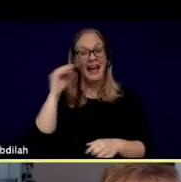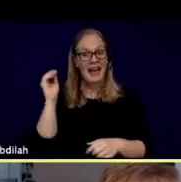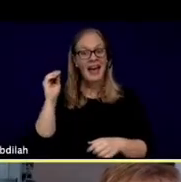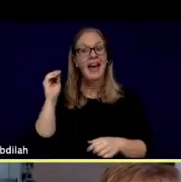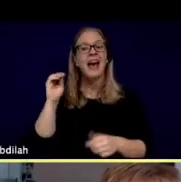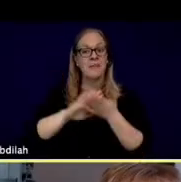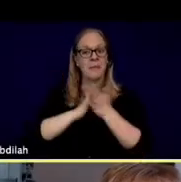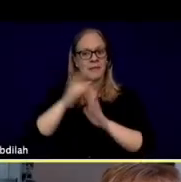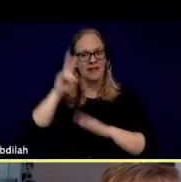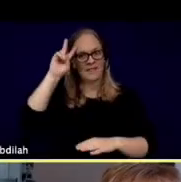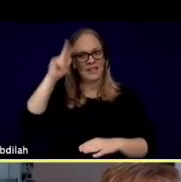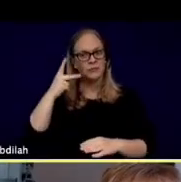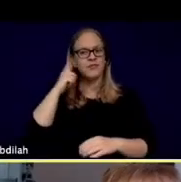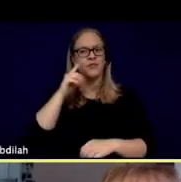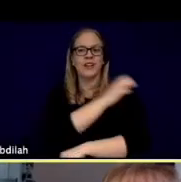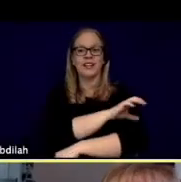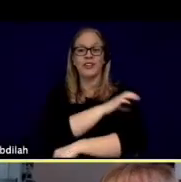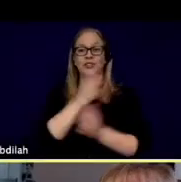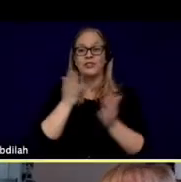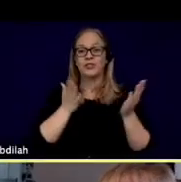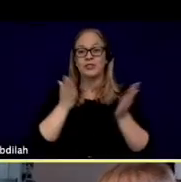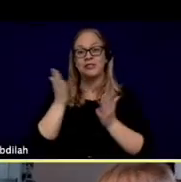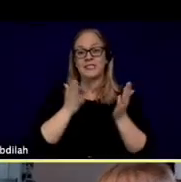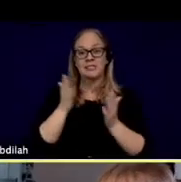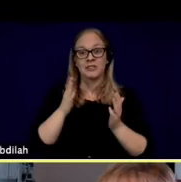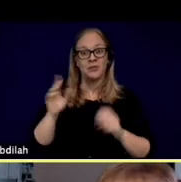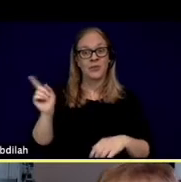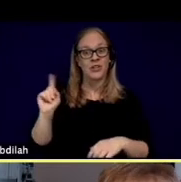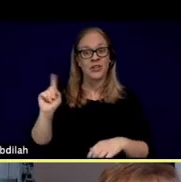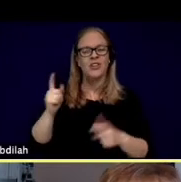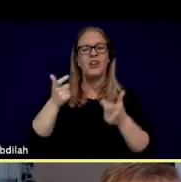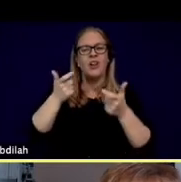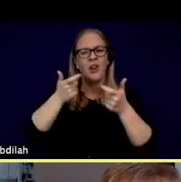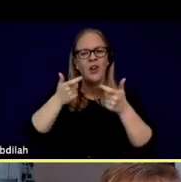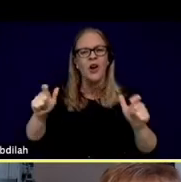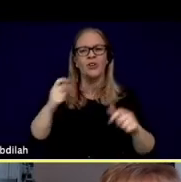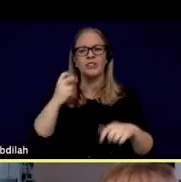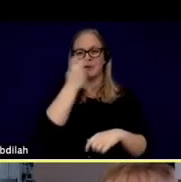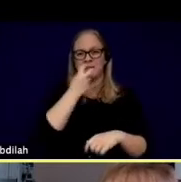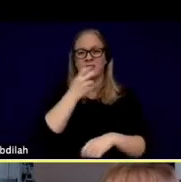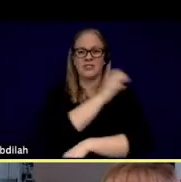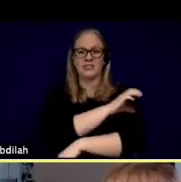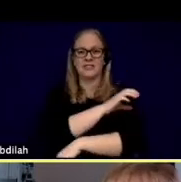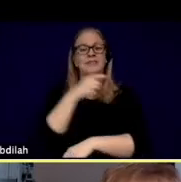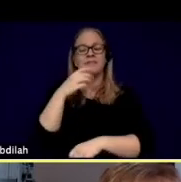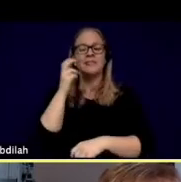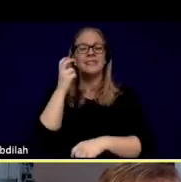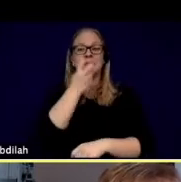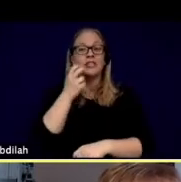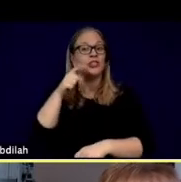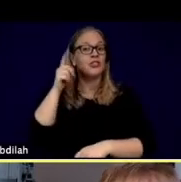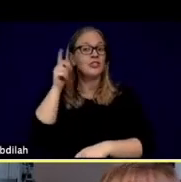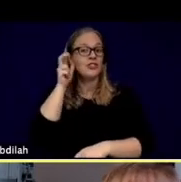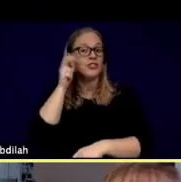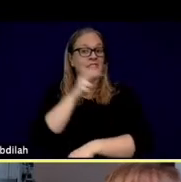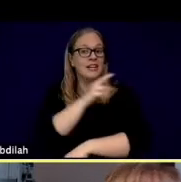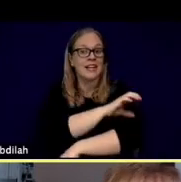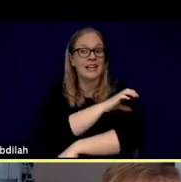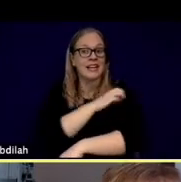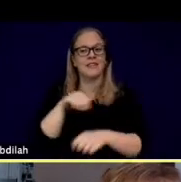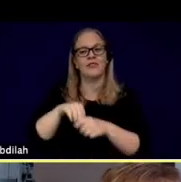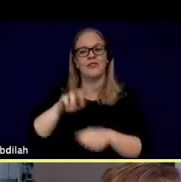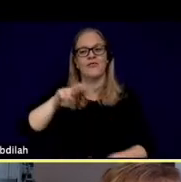of clinical services in a large speech and hearing clinic in Rochester, New York. He